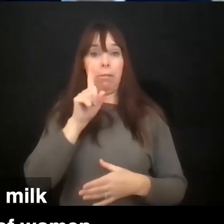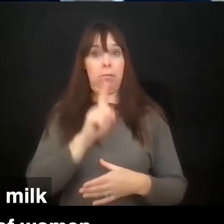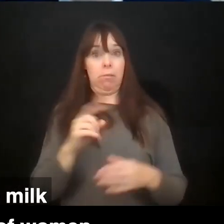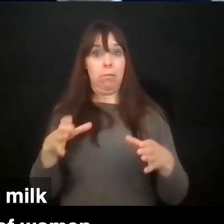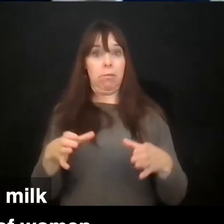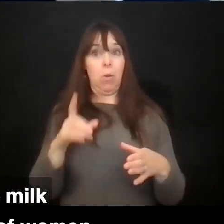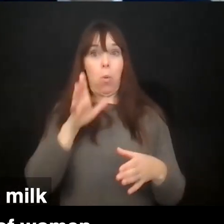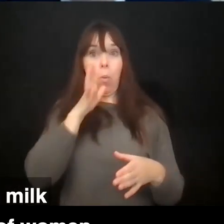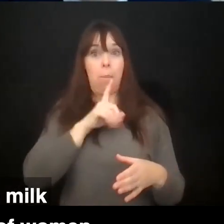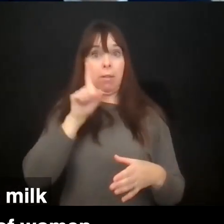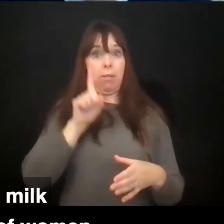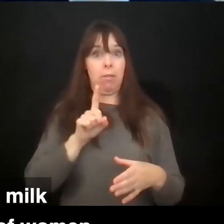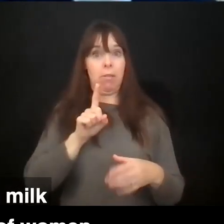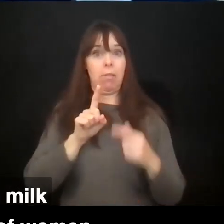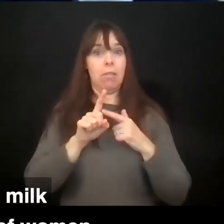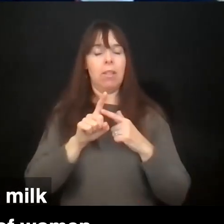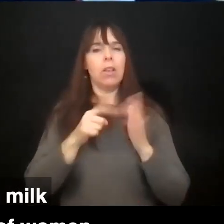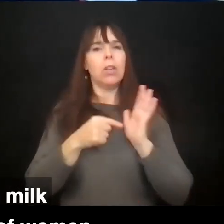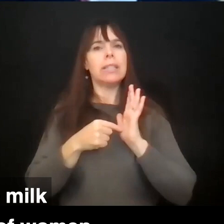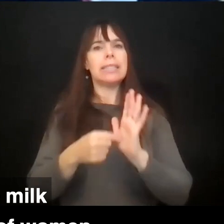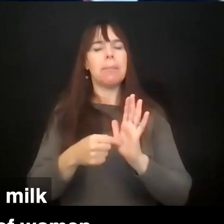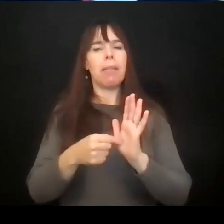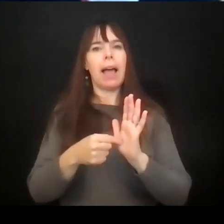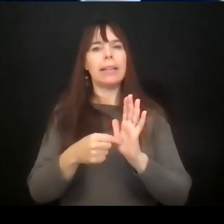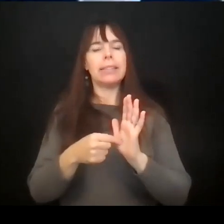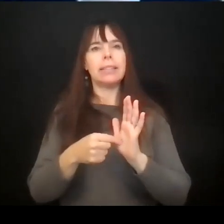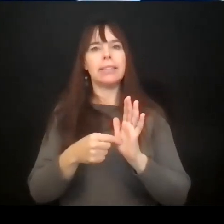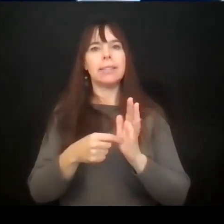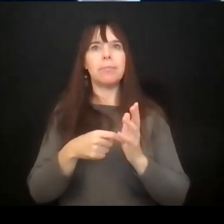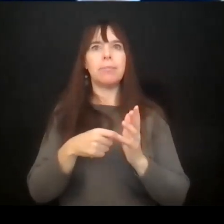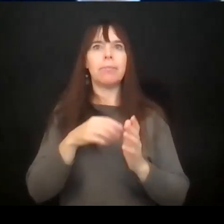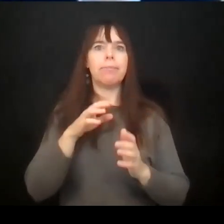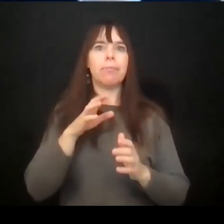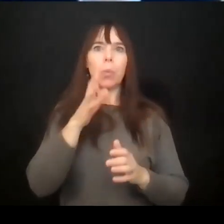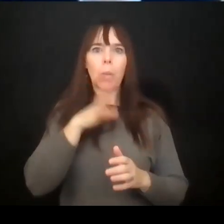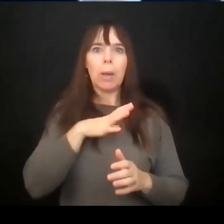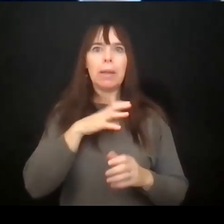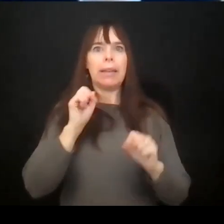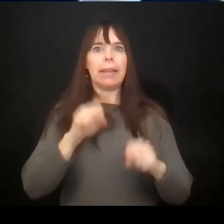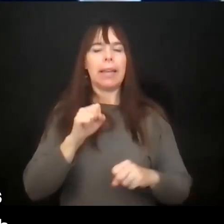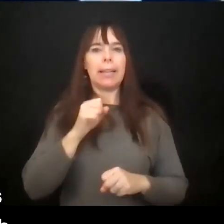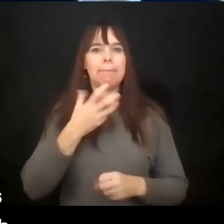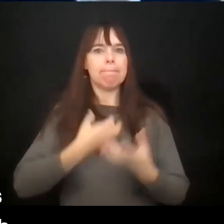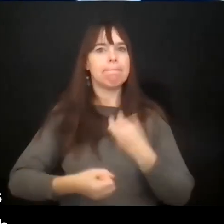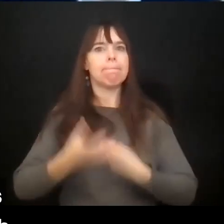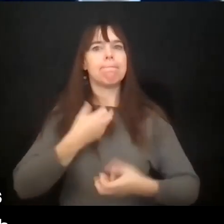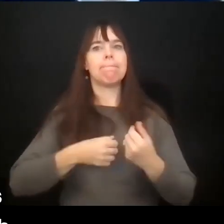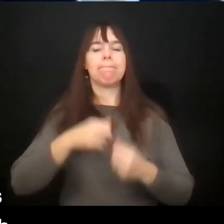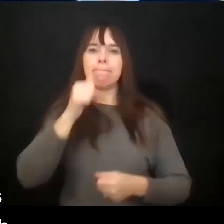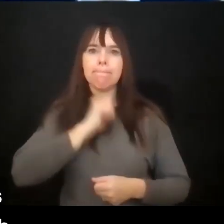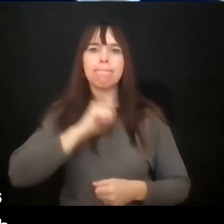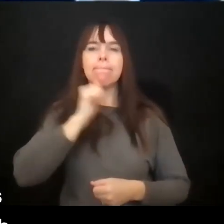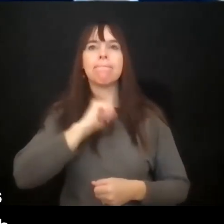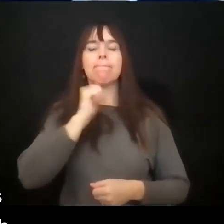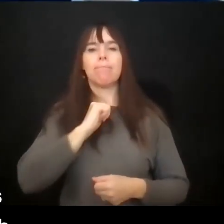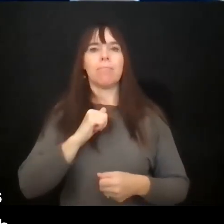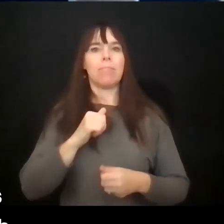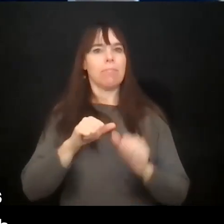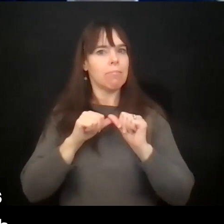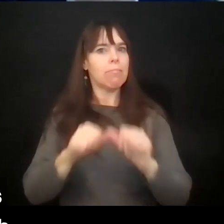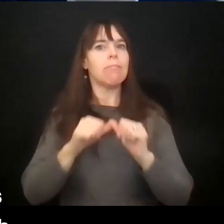milk symbolizes the endurance of women and the difficulties